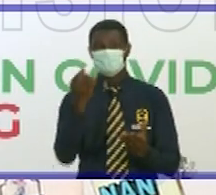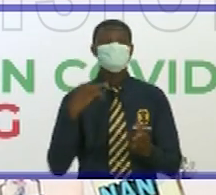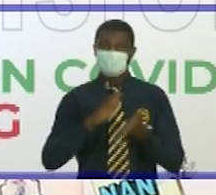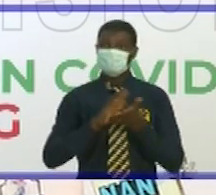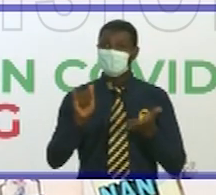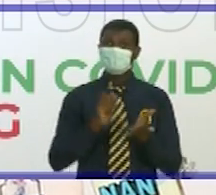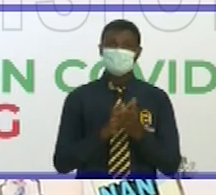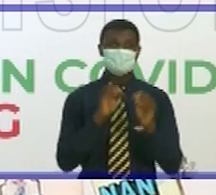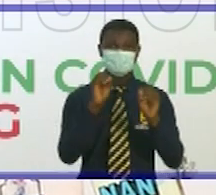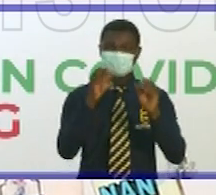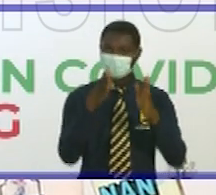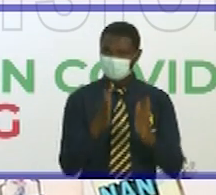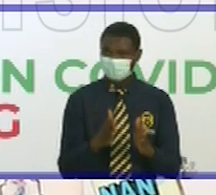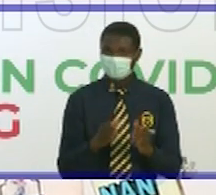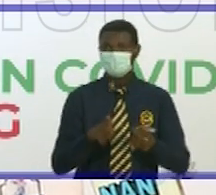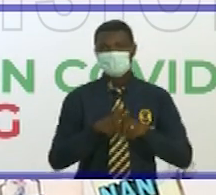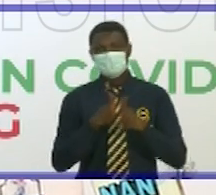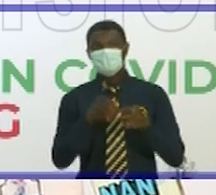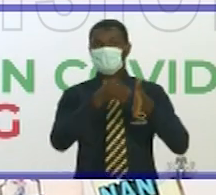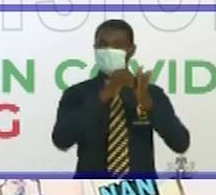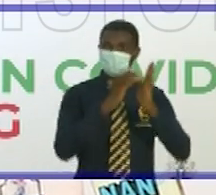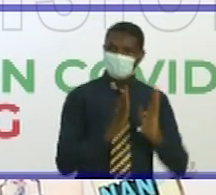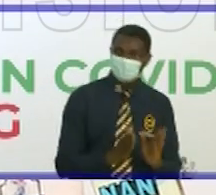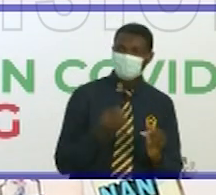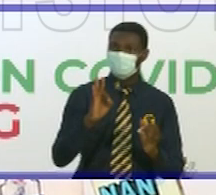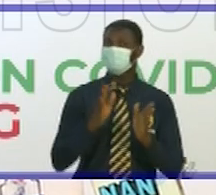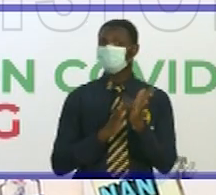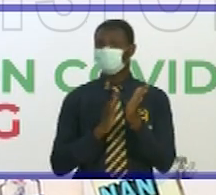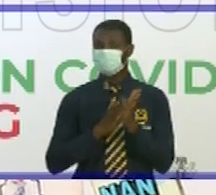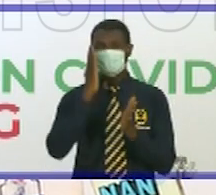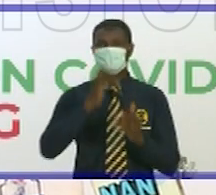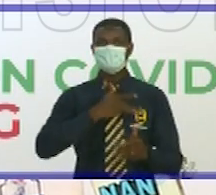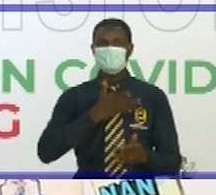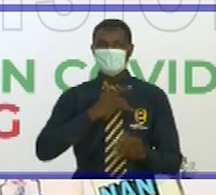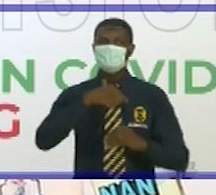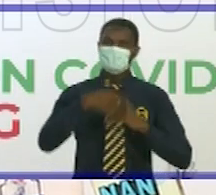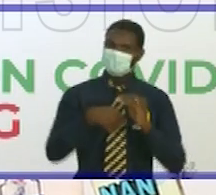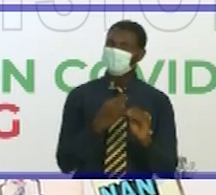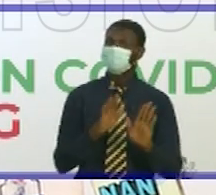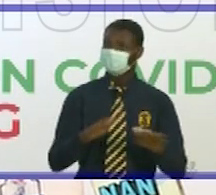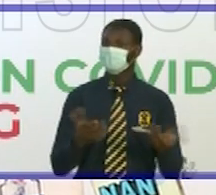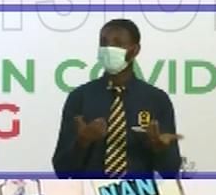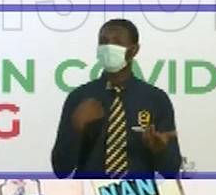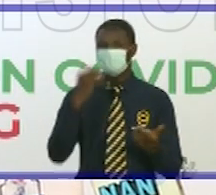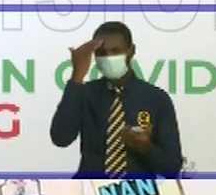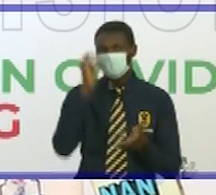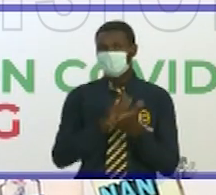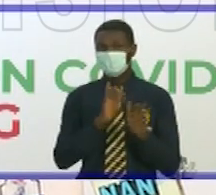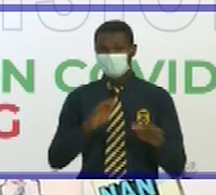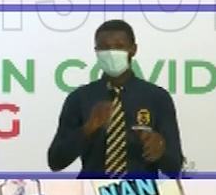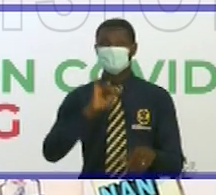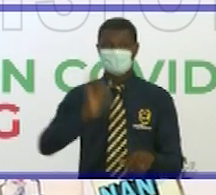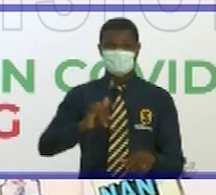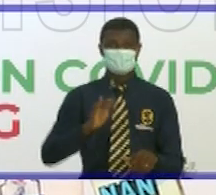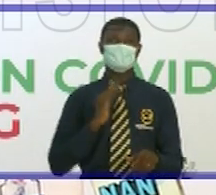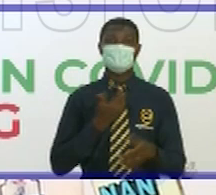their teachers and their owners and proprietors will feel about their children. We know that these children, yes, they are our children